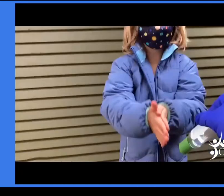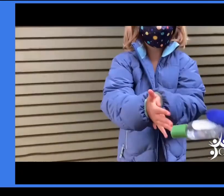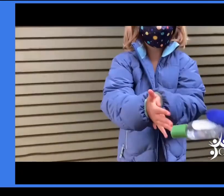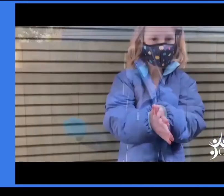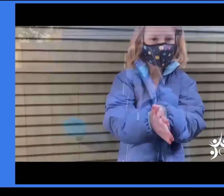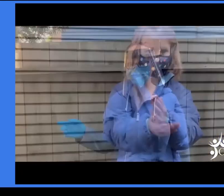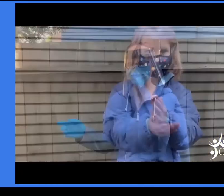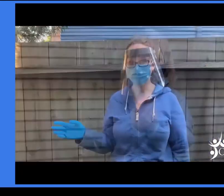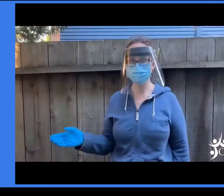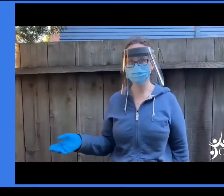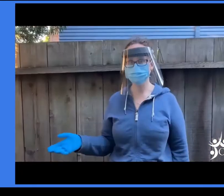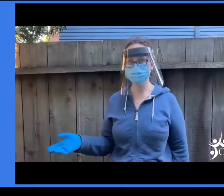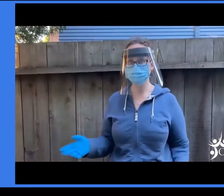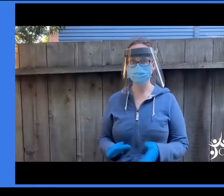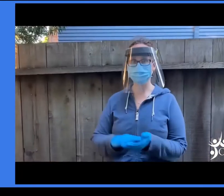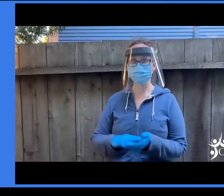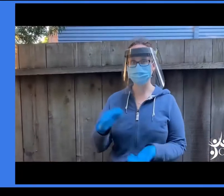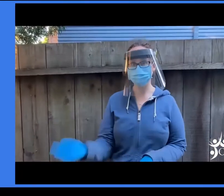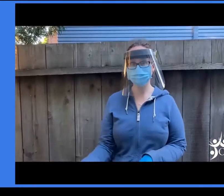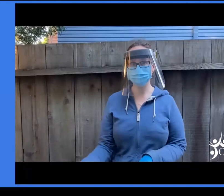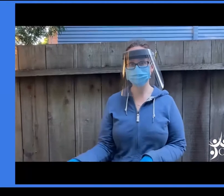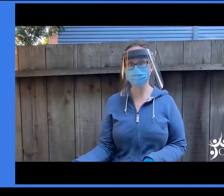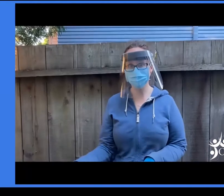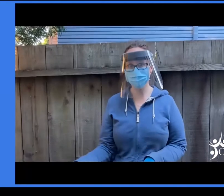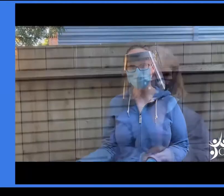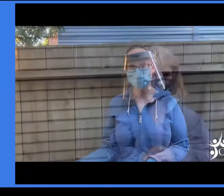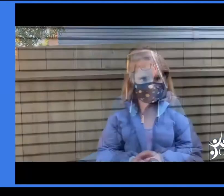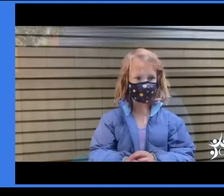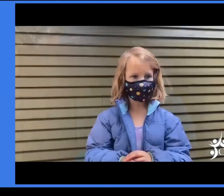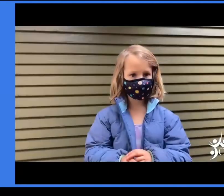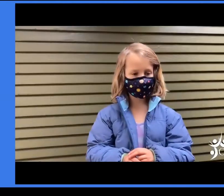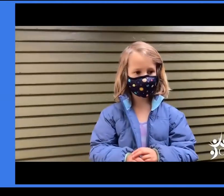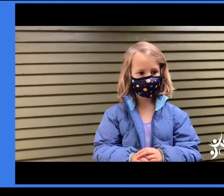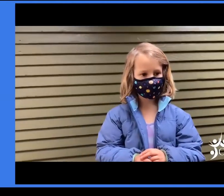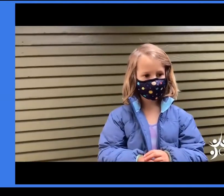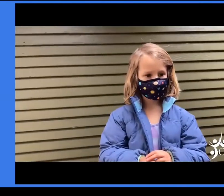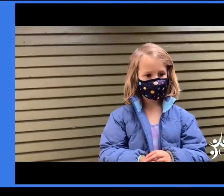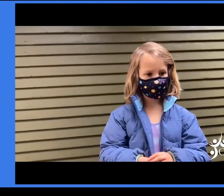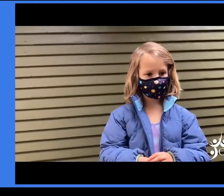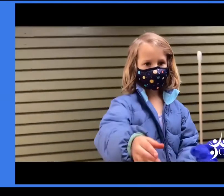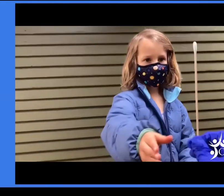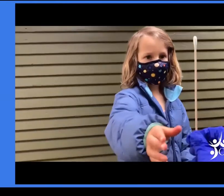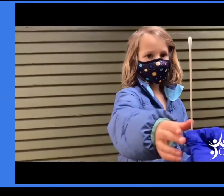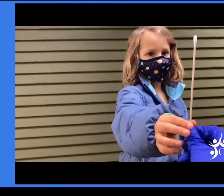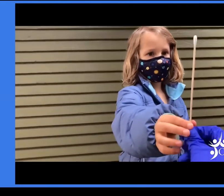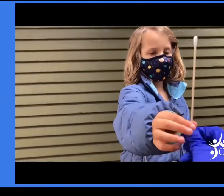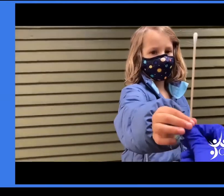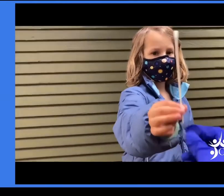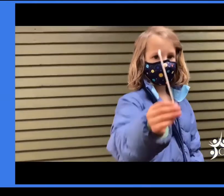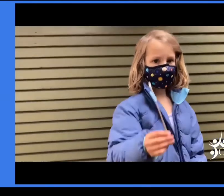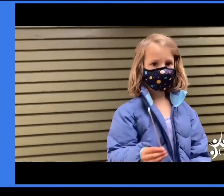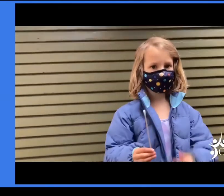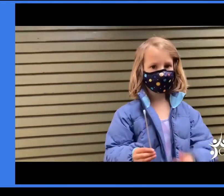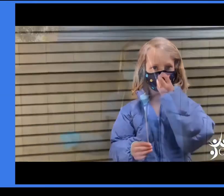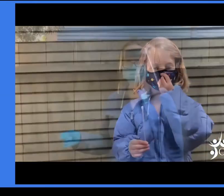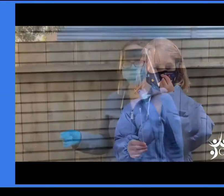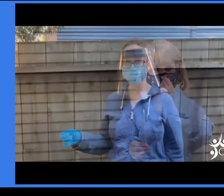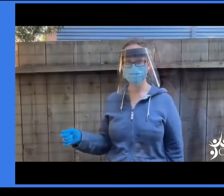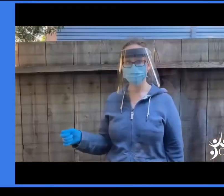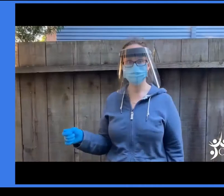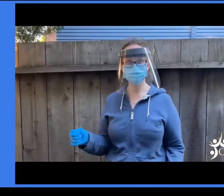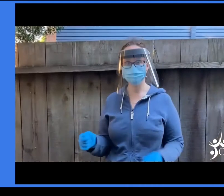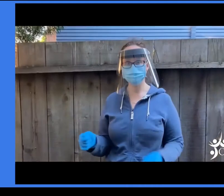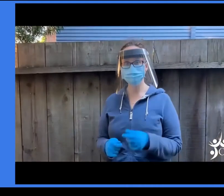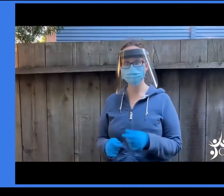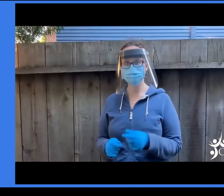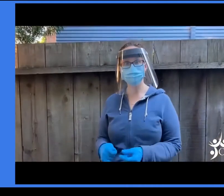sanitizer. First, we are going to hand you the swab. You're going to want to take the stick and be careful not to touch it with anything. You